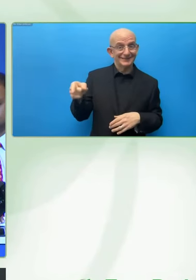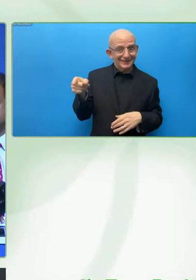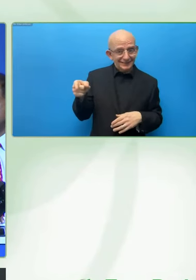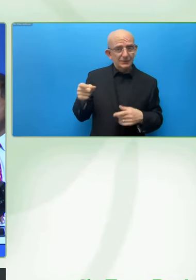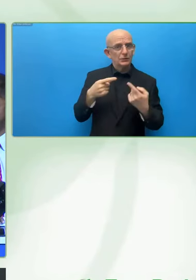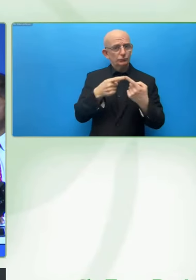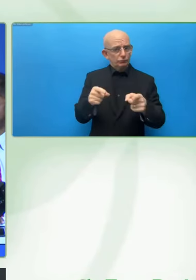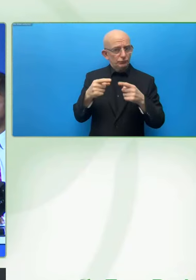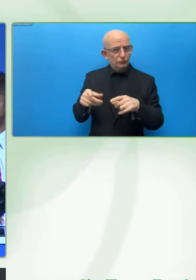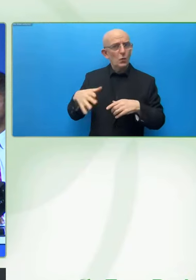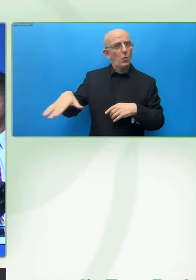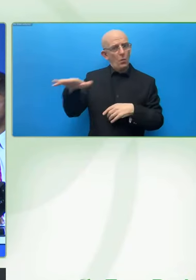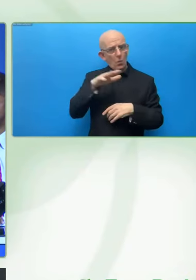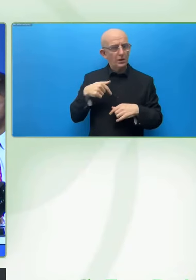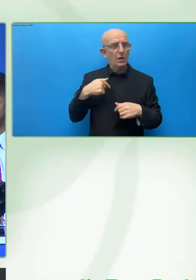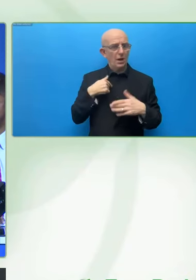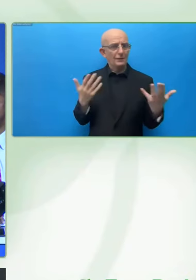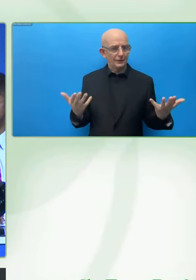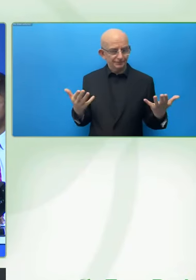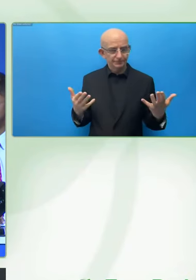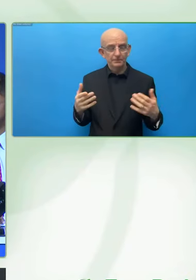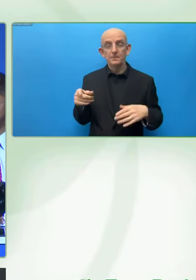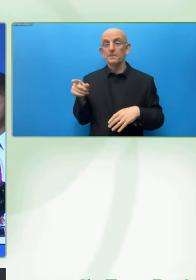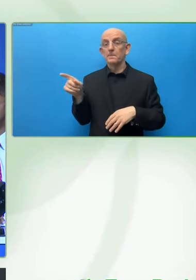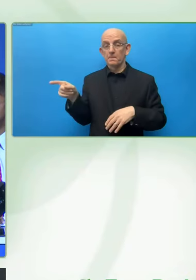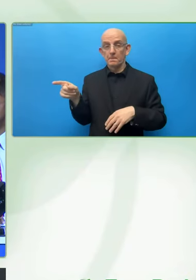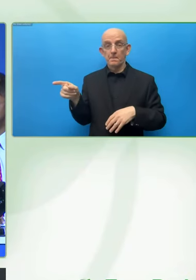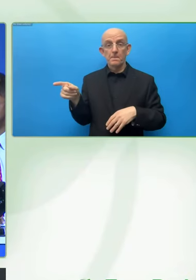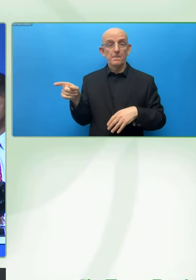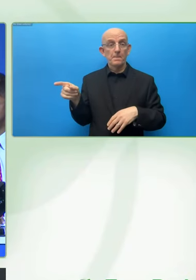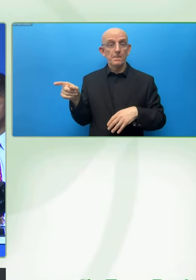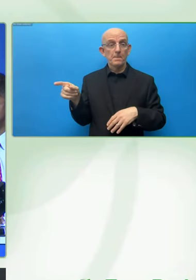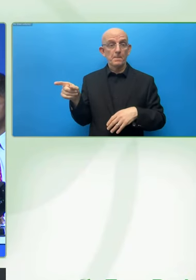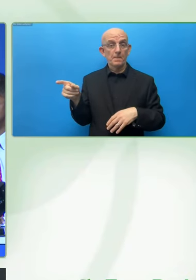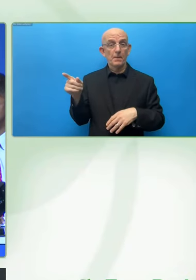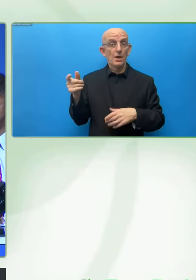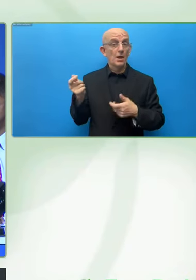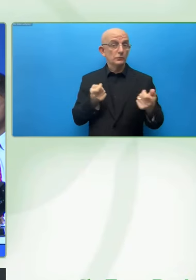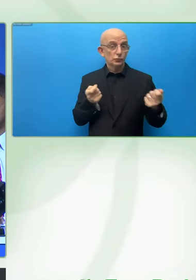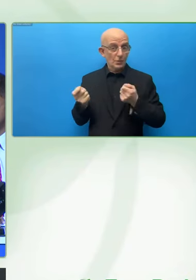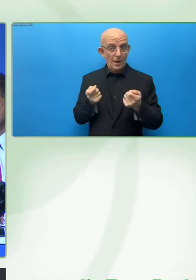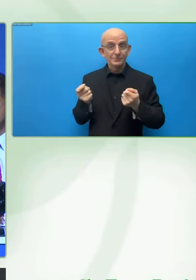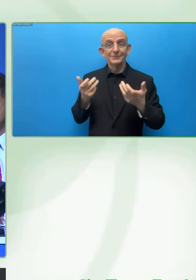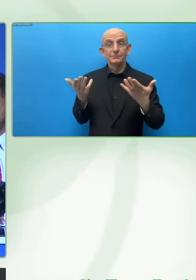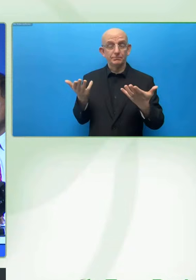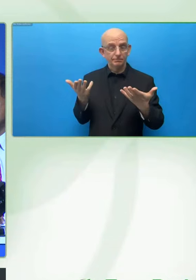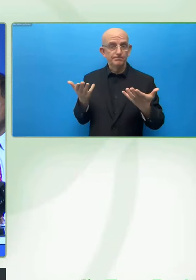Are there any questions you would like to ask?